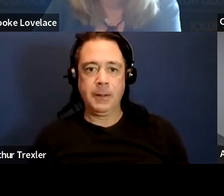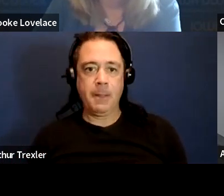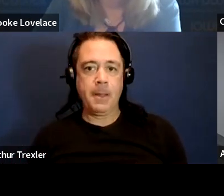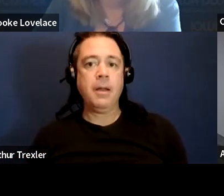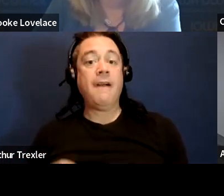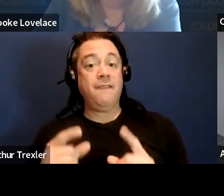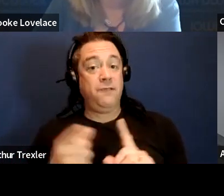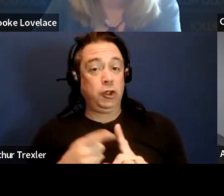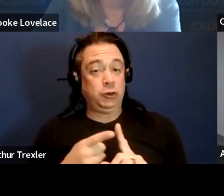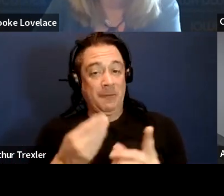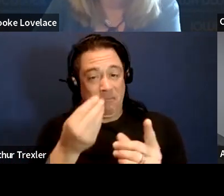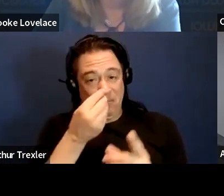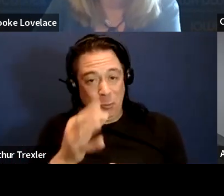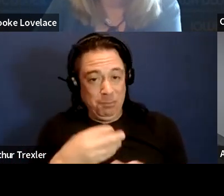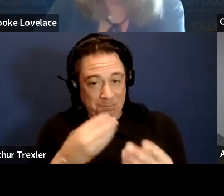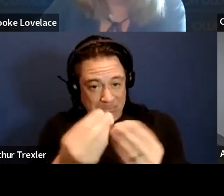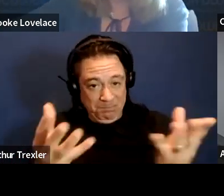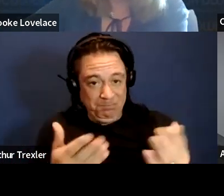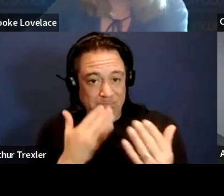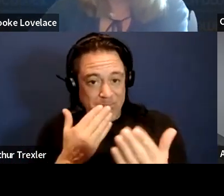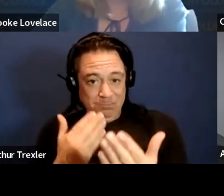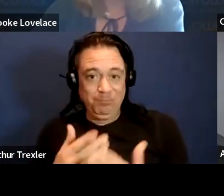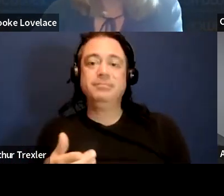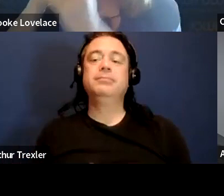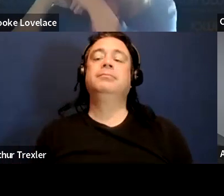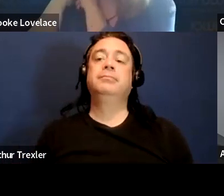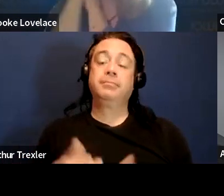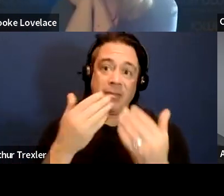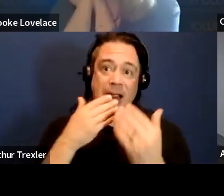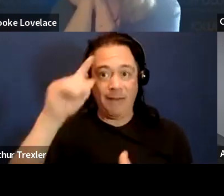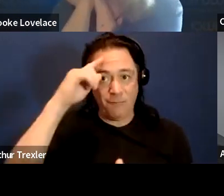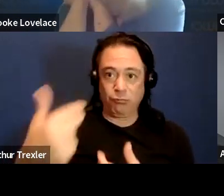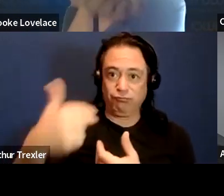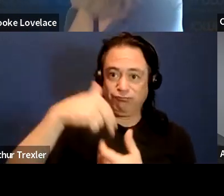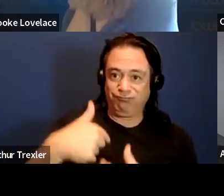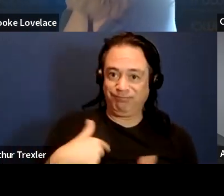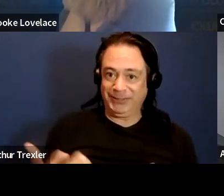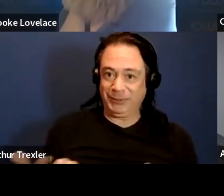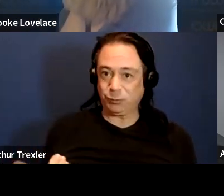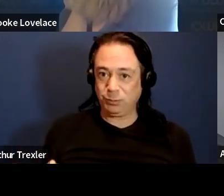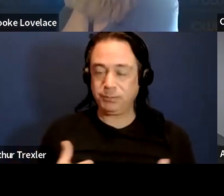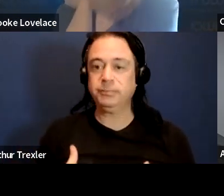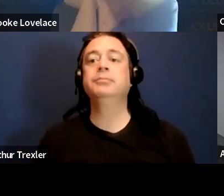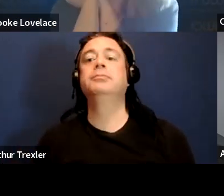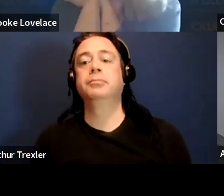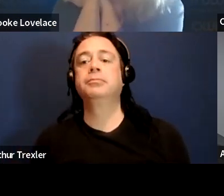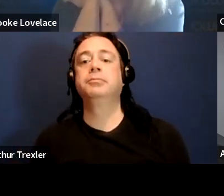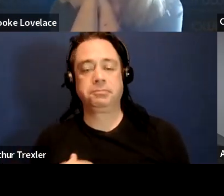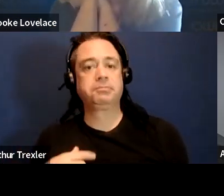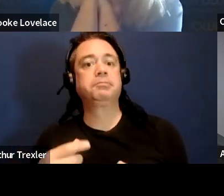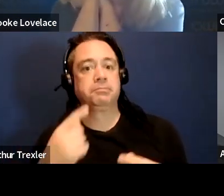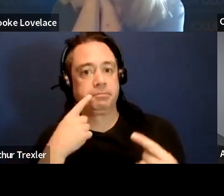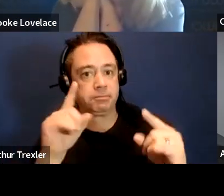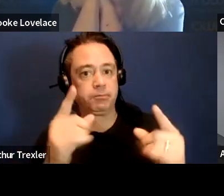thank yous. Thank you so much for having me today. I was able to talk with